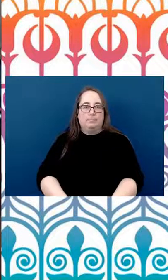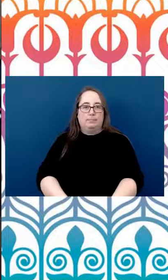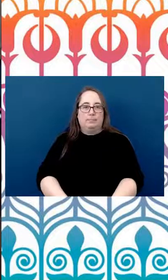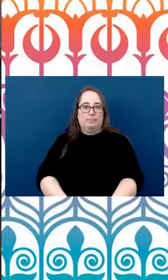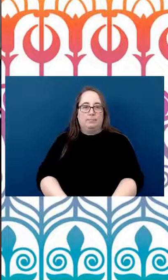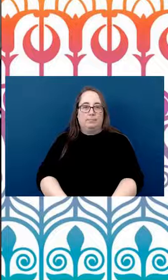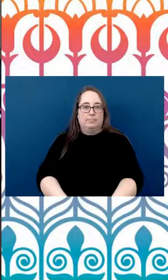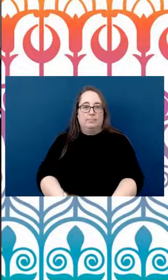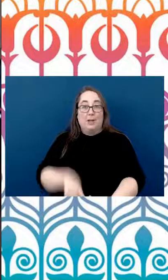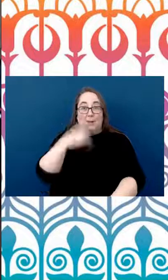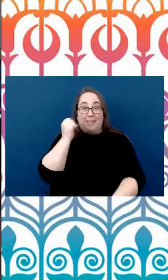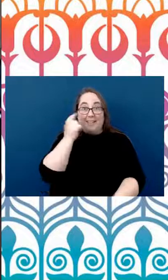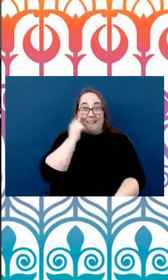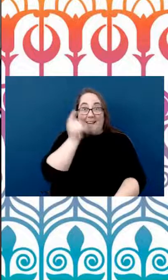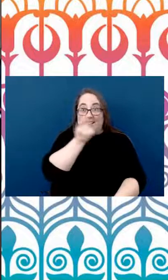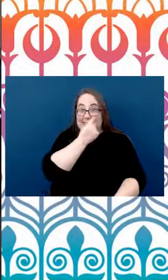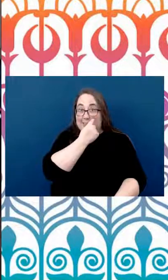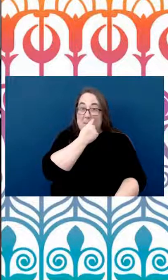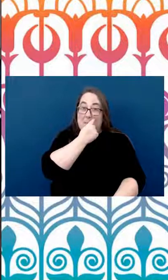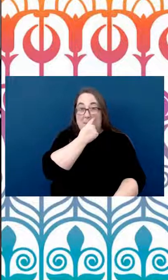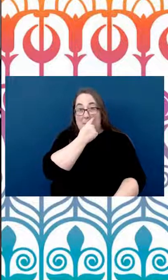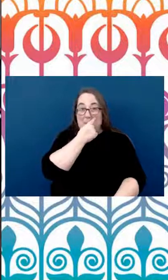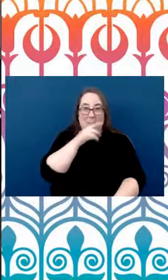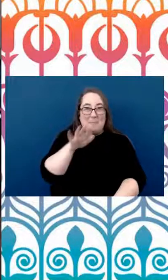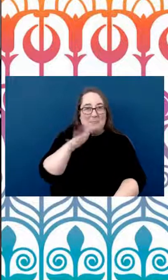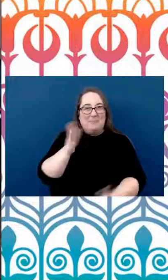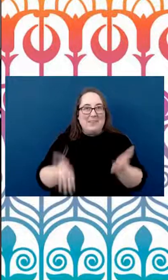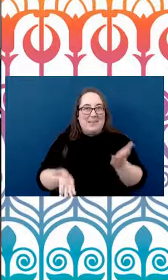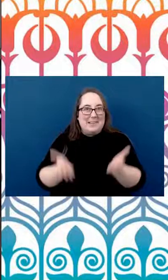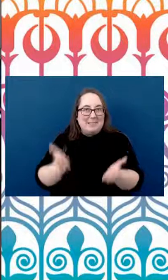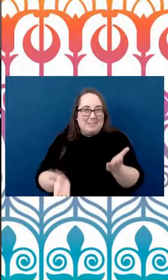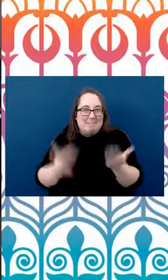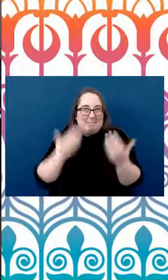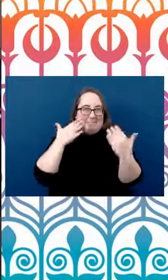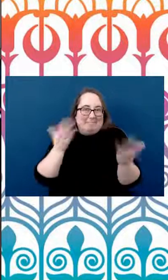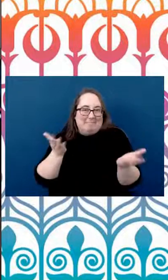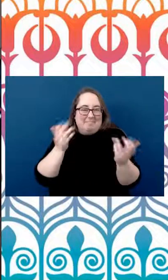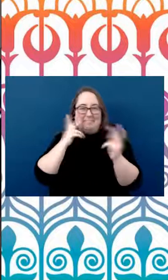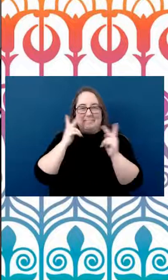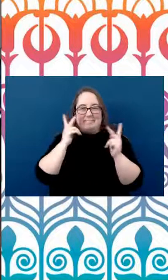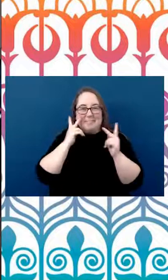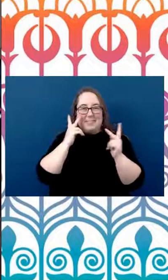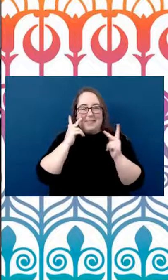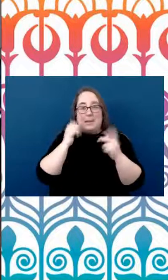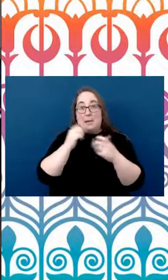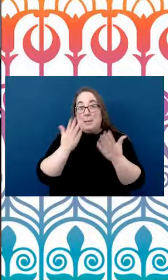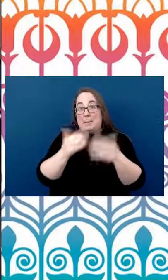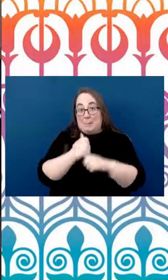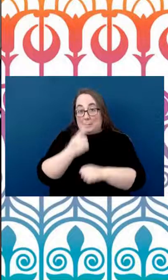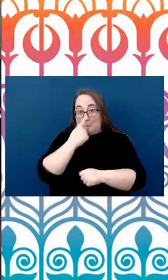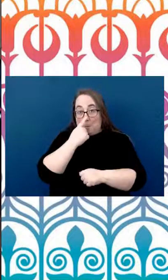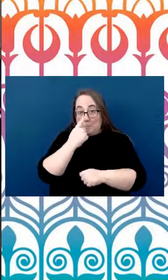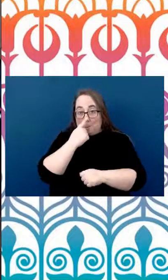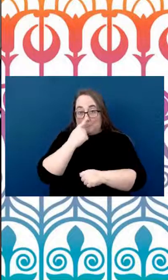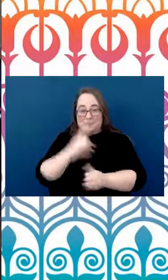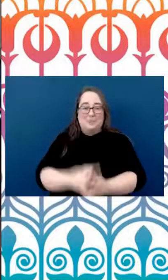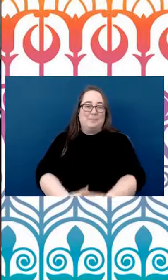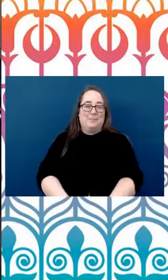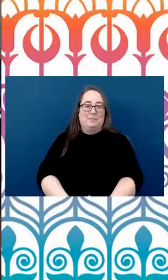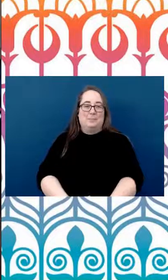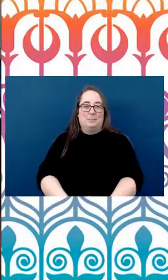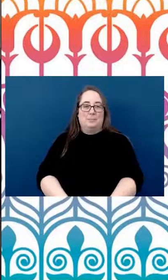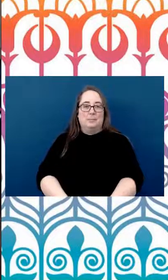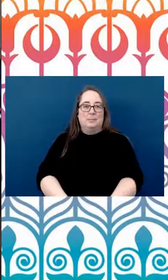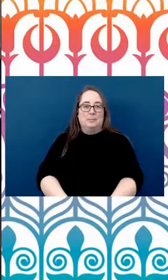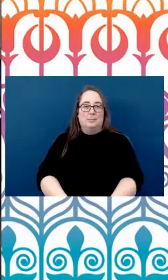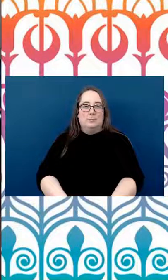like eyes? Kind of, maybe. I don't know. Let's see if I can make a nose. Let me see. What would if